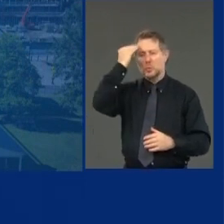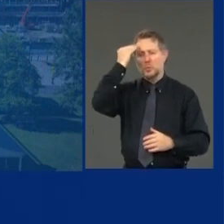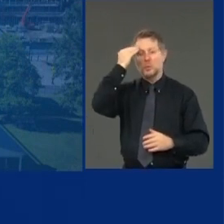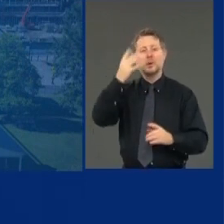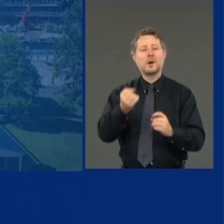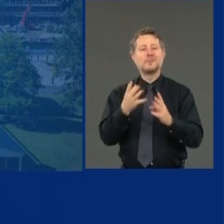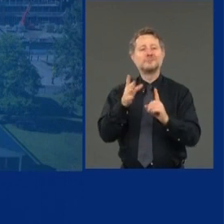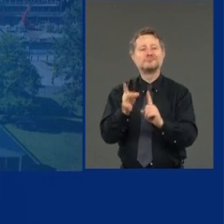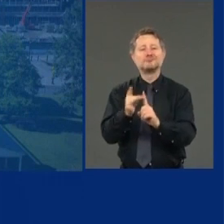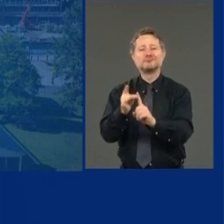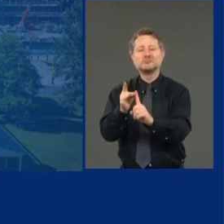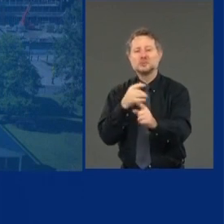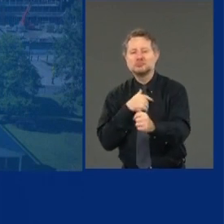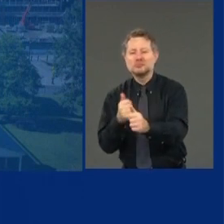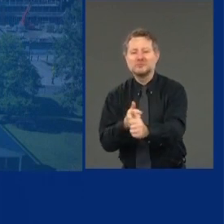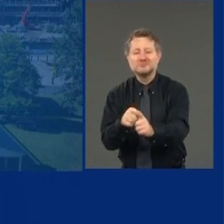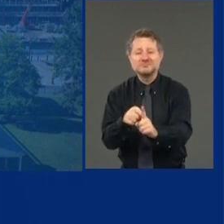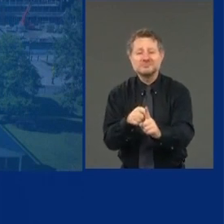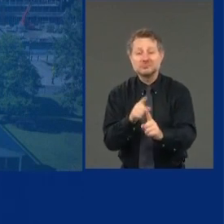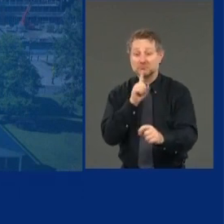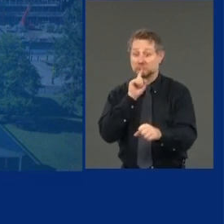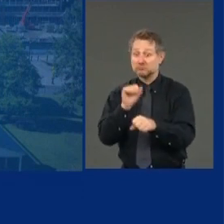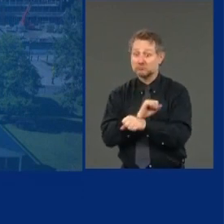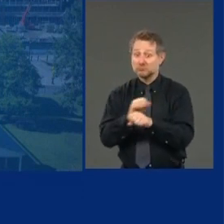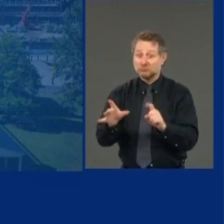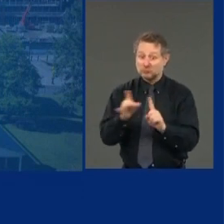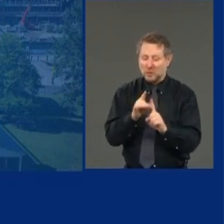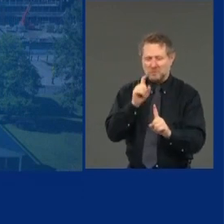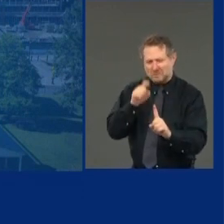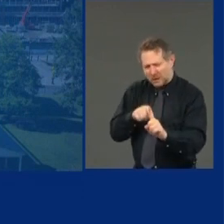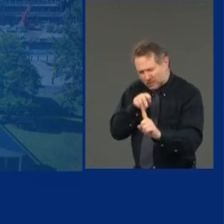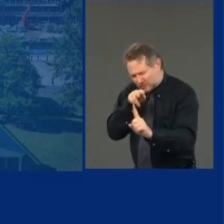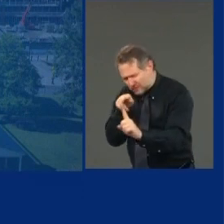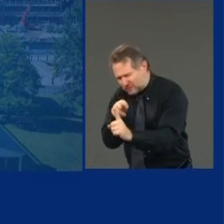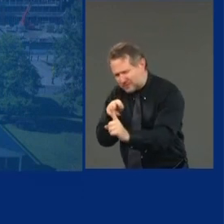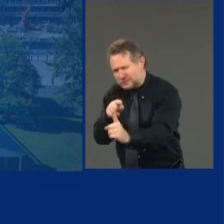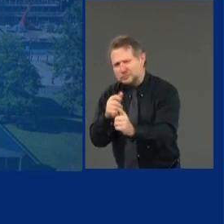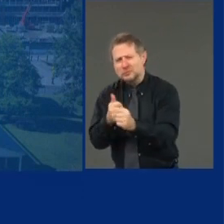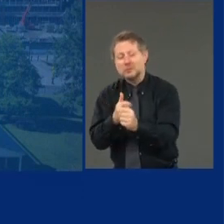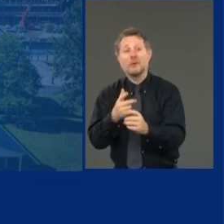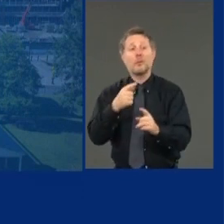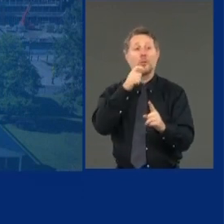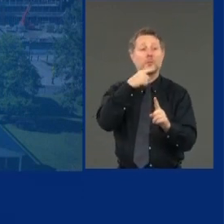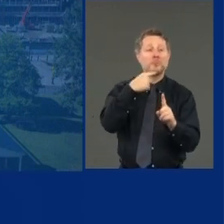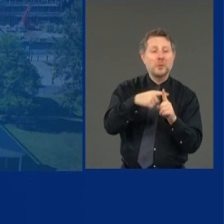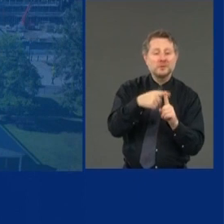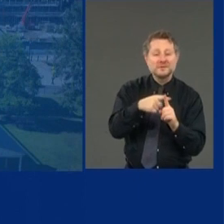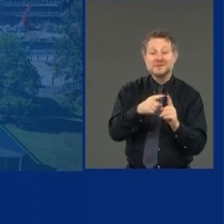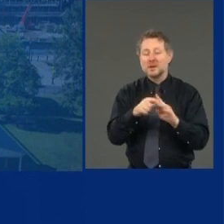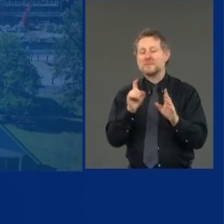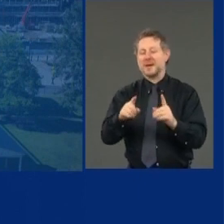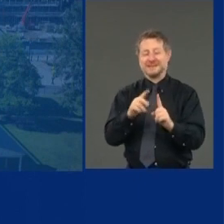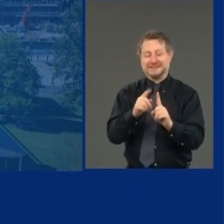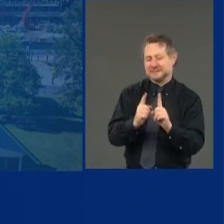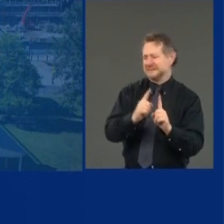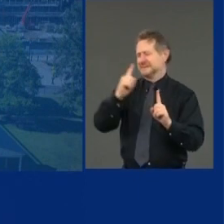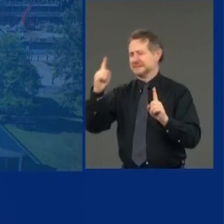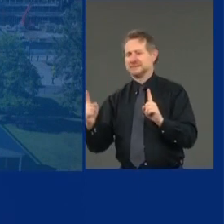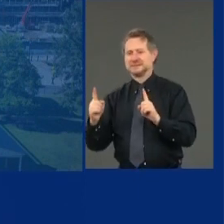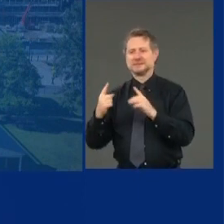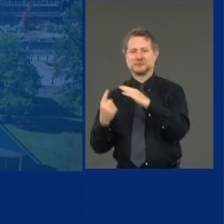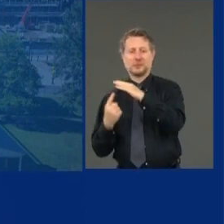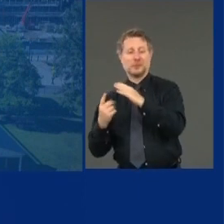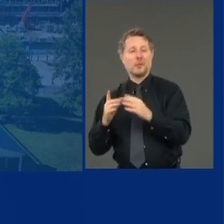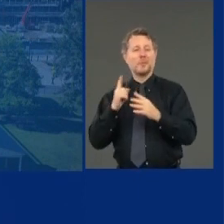virus, trace those cases, isolate those positives, watch your hospital capacity, and